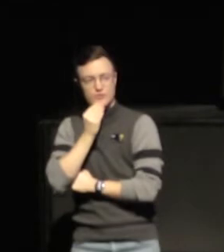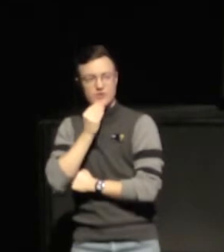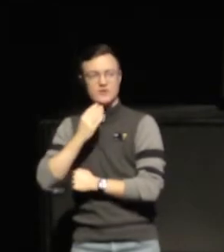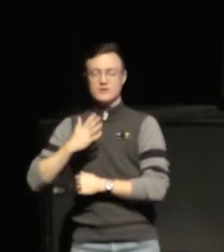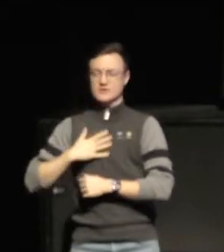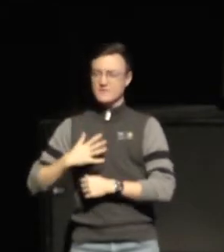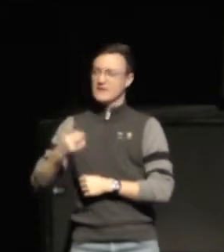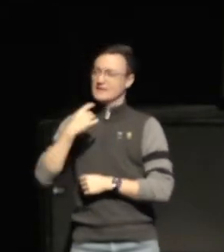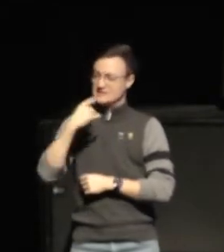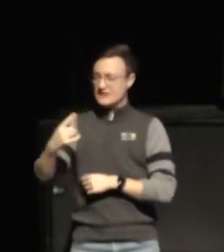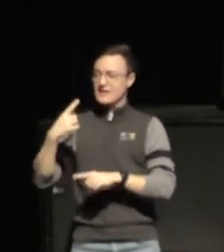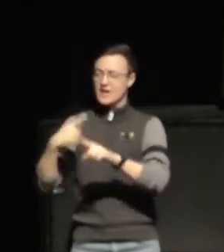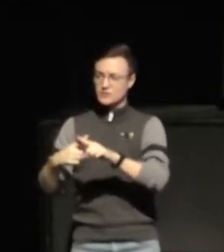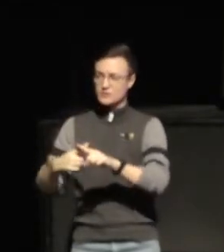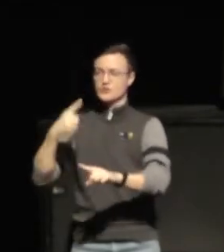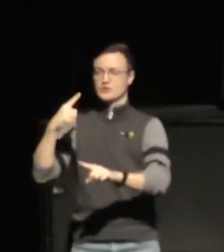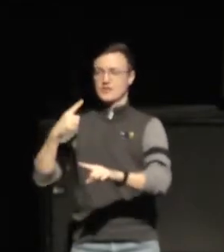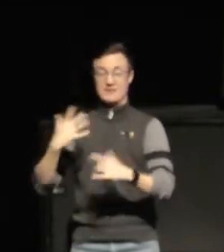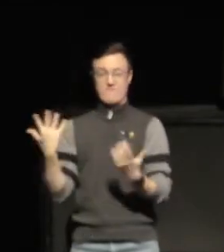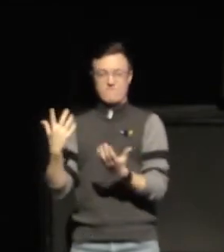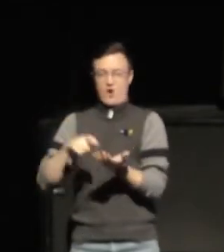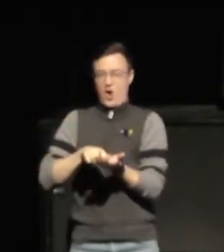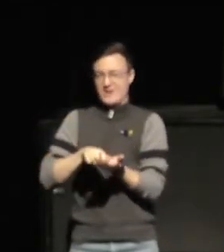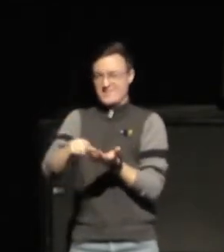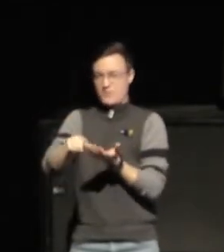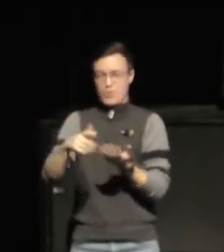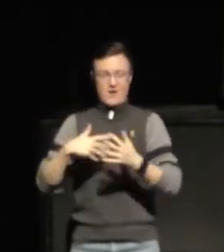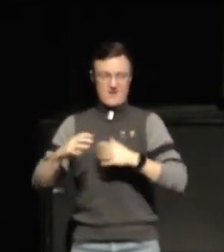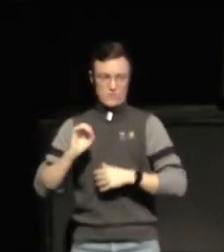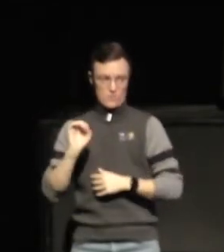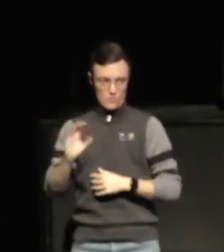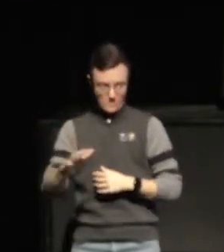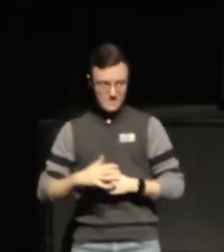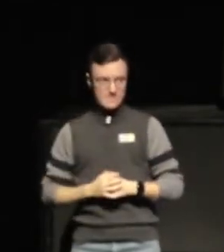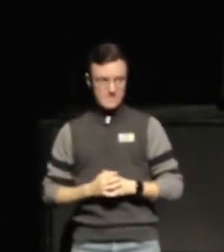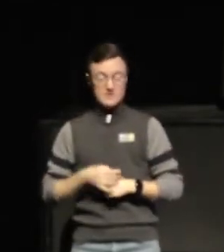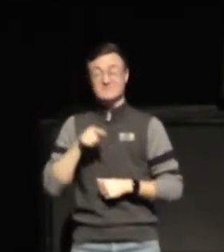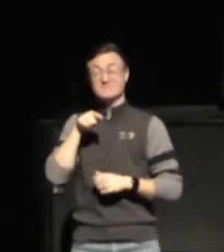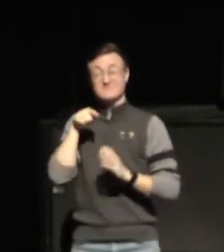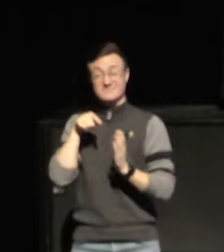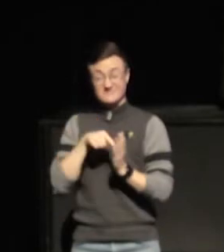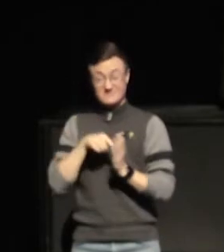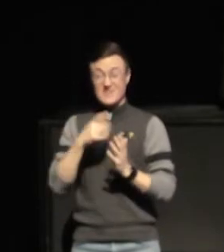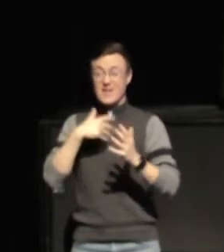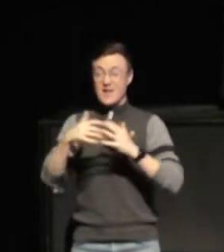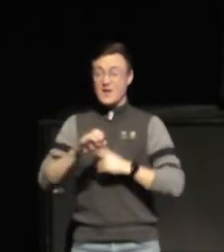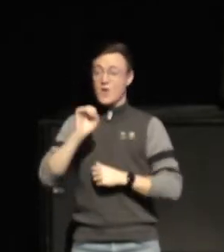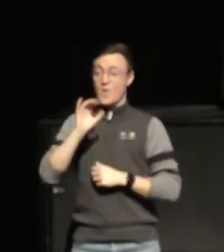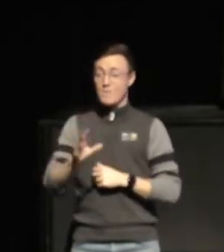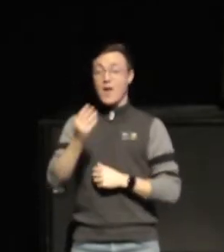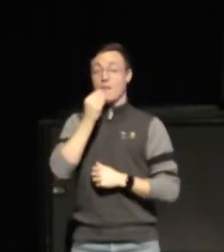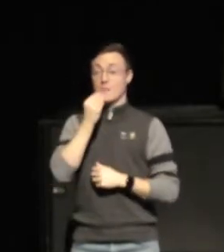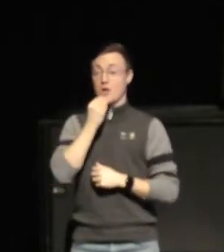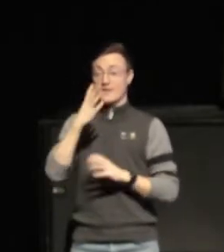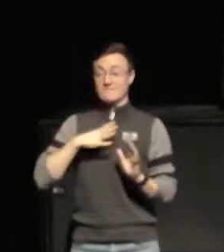that what this report talks about, how food is part of